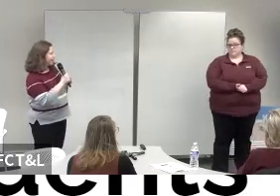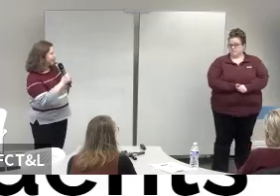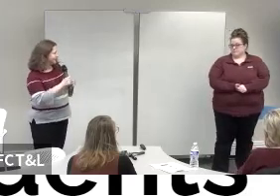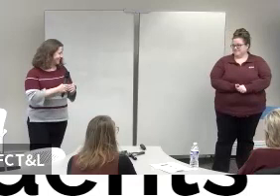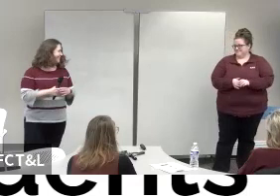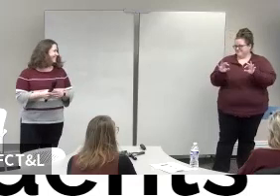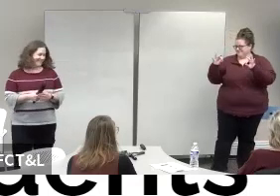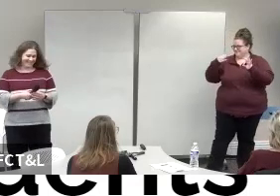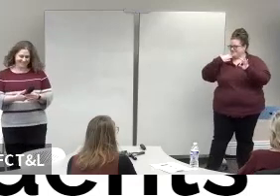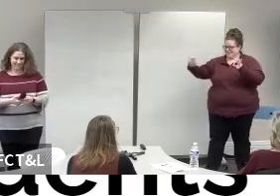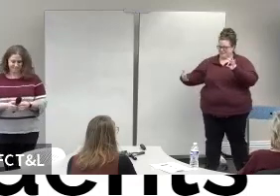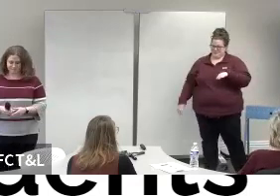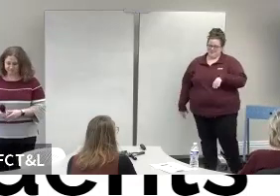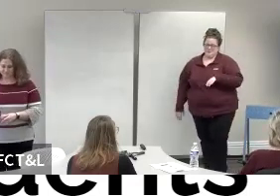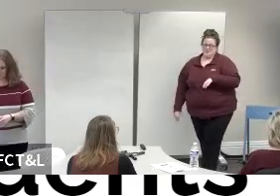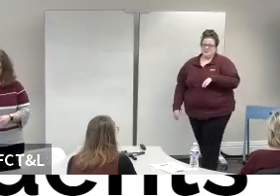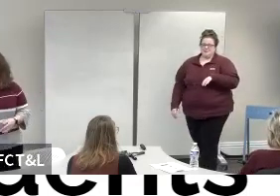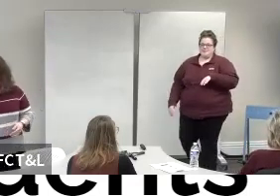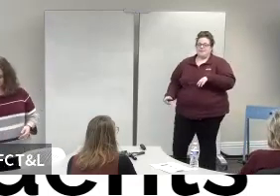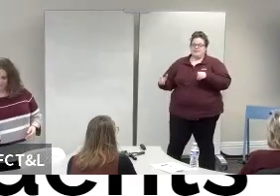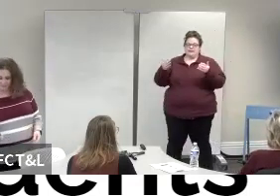to you, Katie.